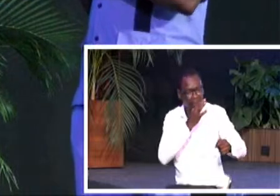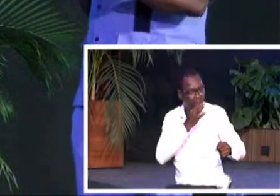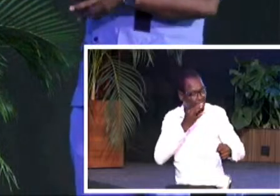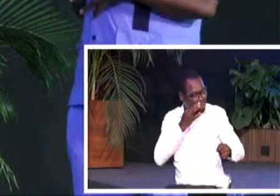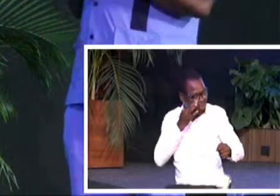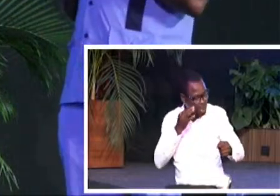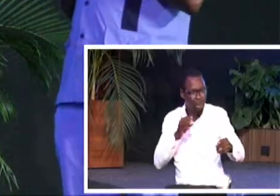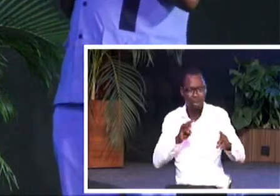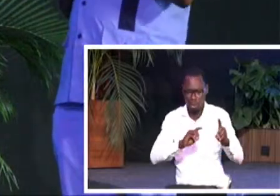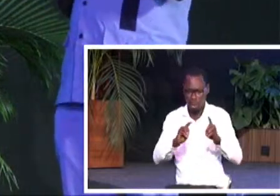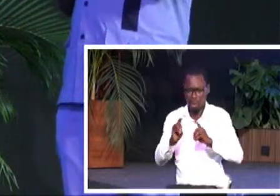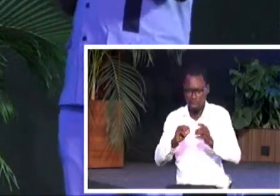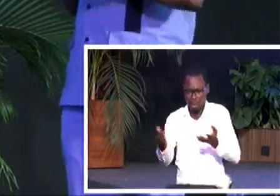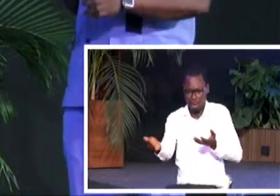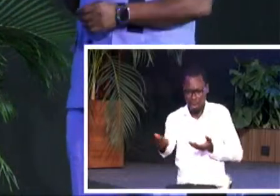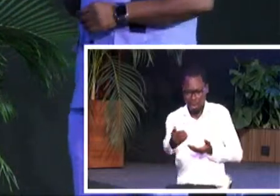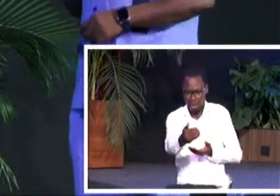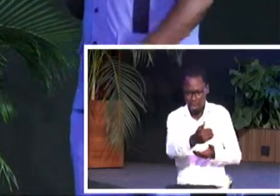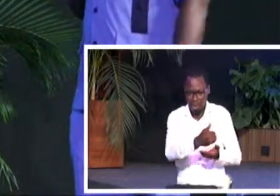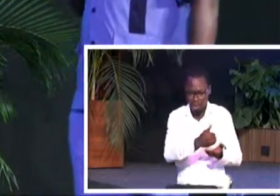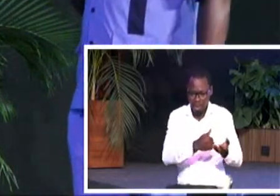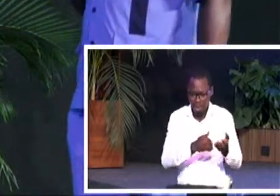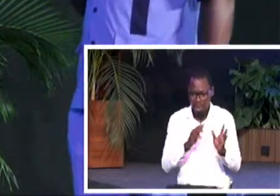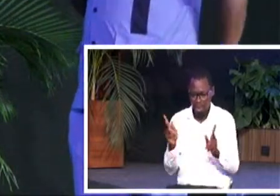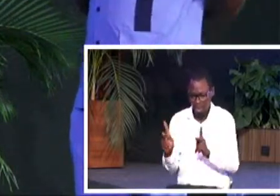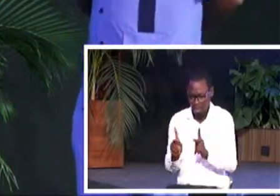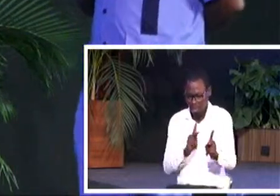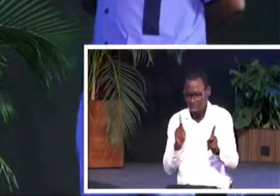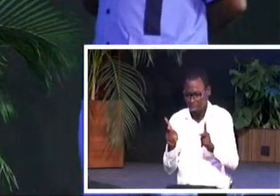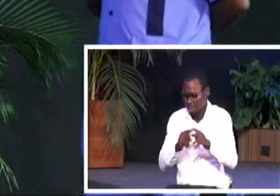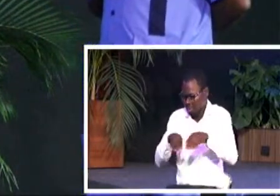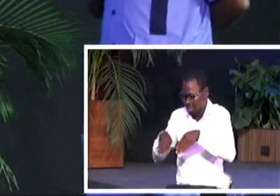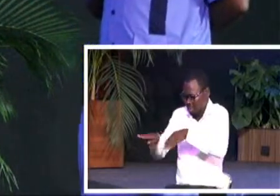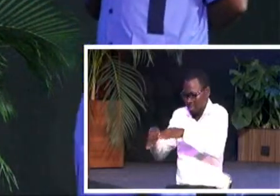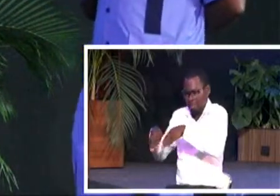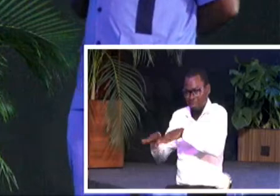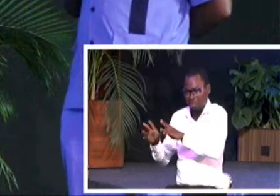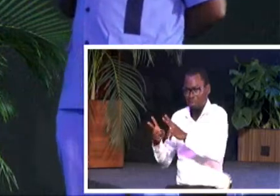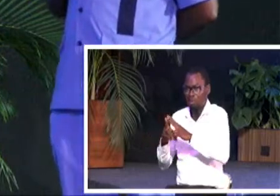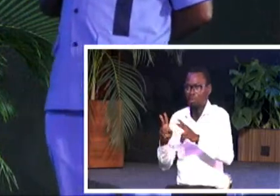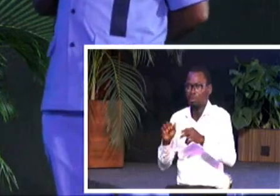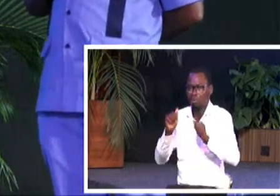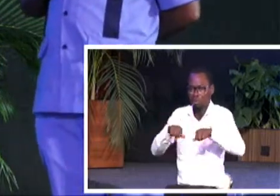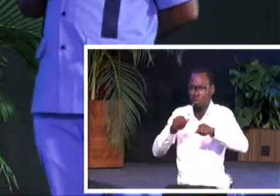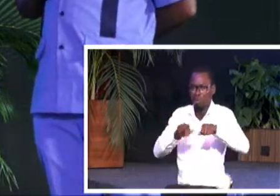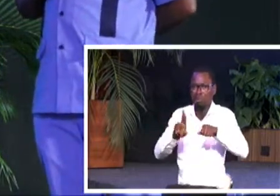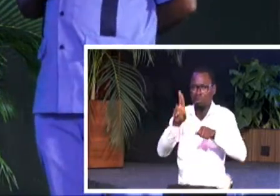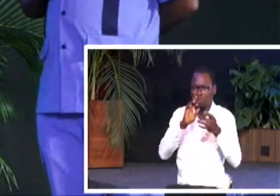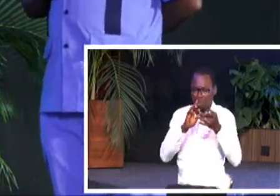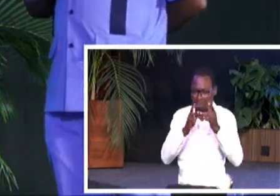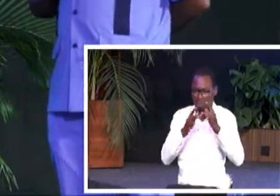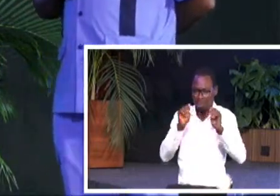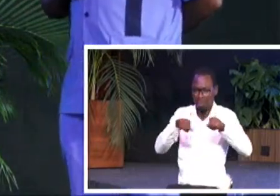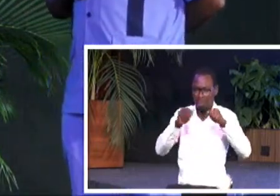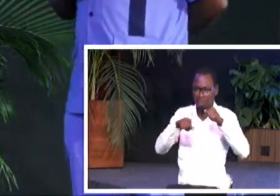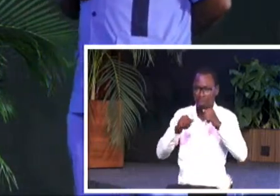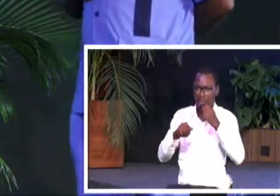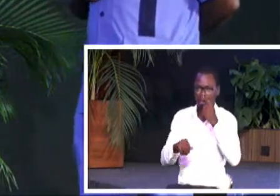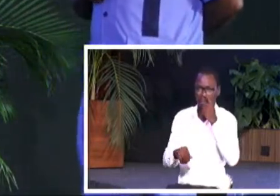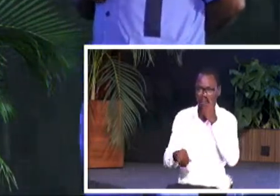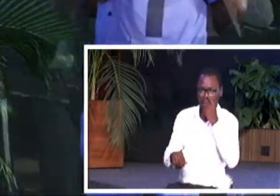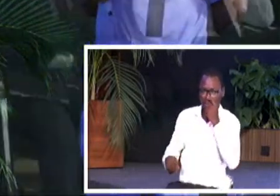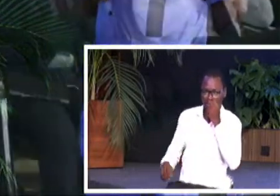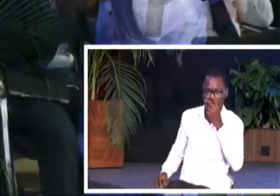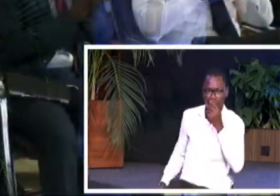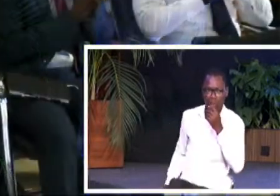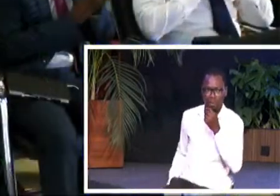can do all the harvesting and program it for the market. So we can use artificial intelligence to run that. You know